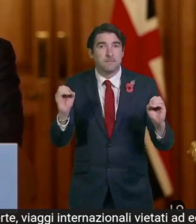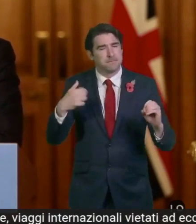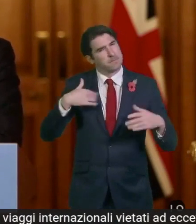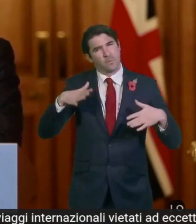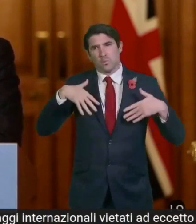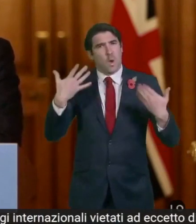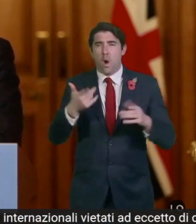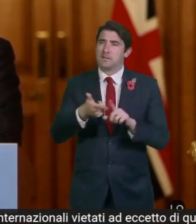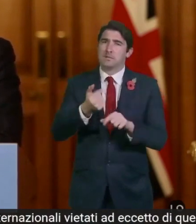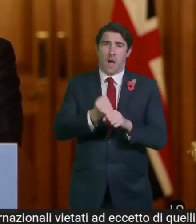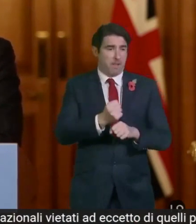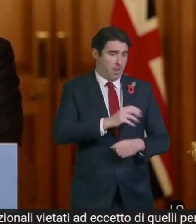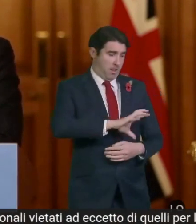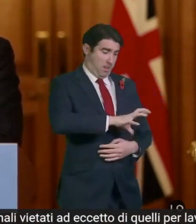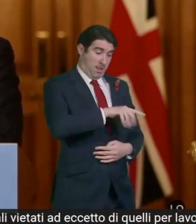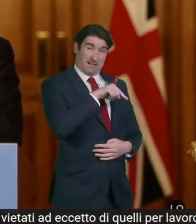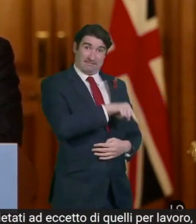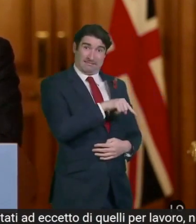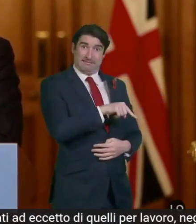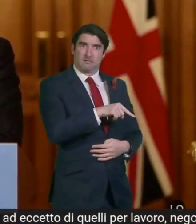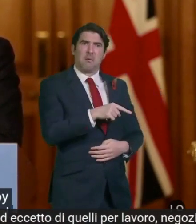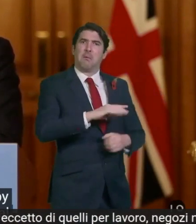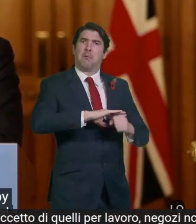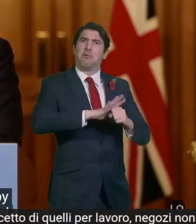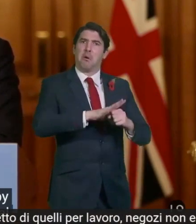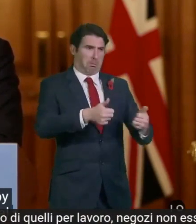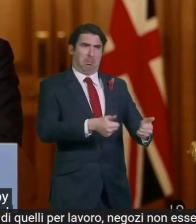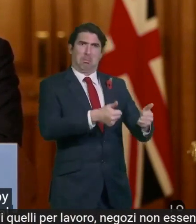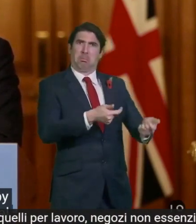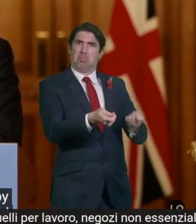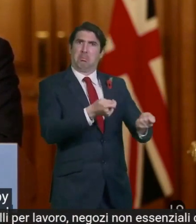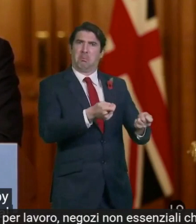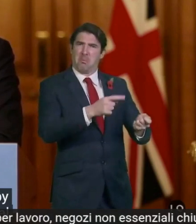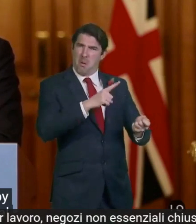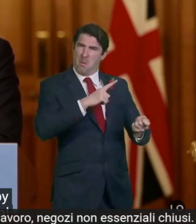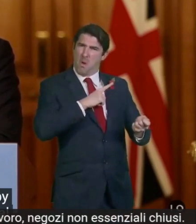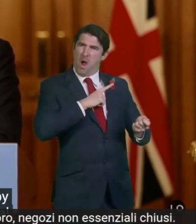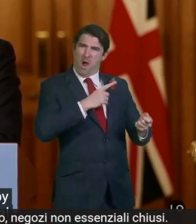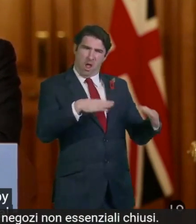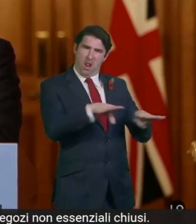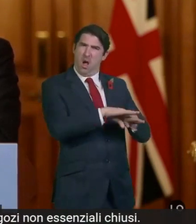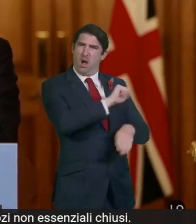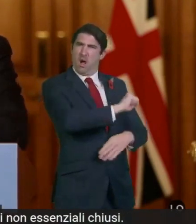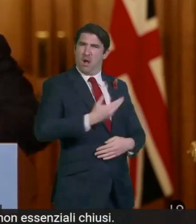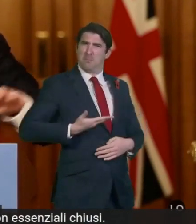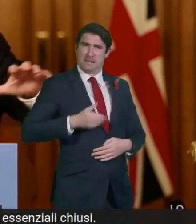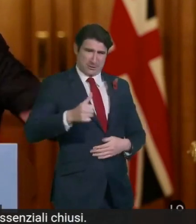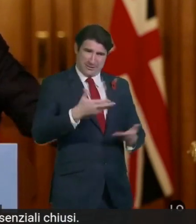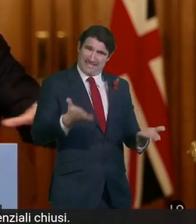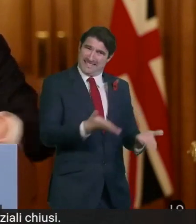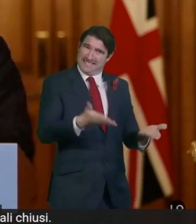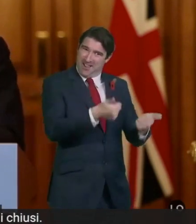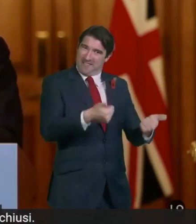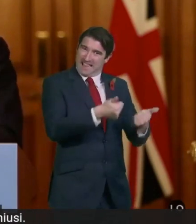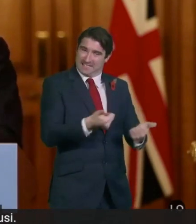taking place elsewhere. And our hope was that by strong local action, strong local leadership, we could get the